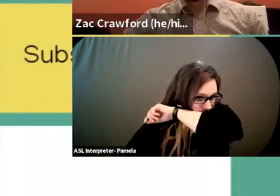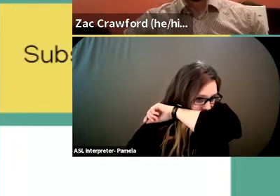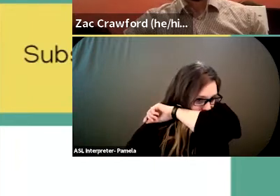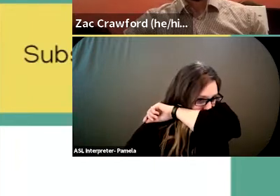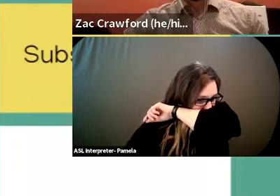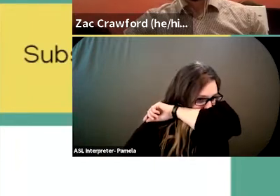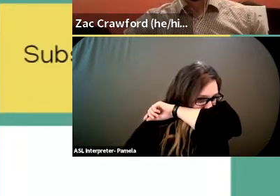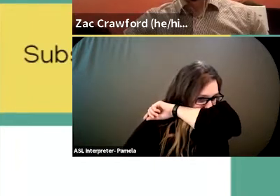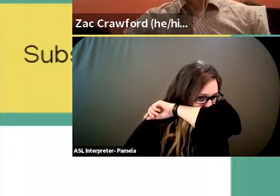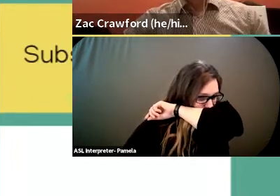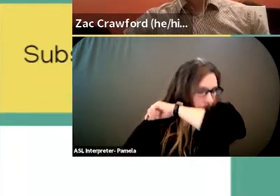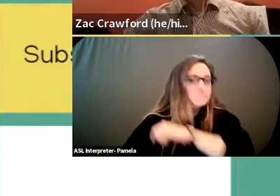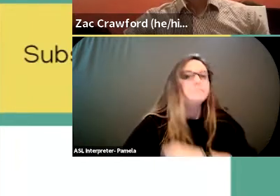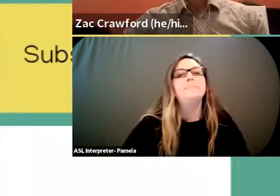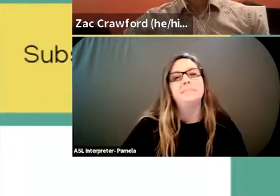All righty.